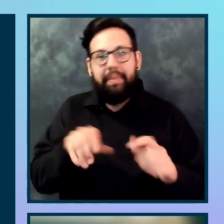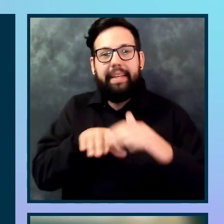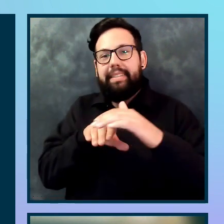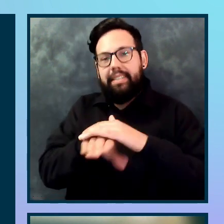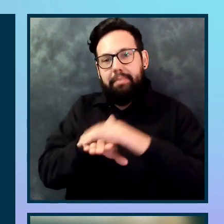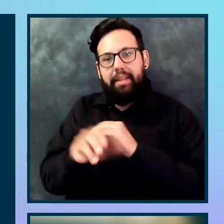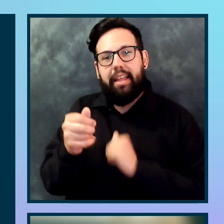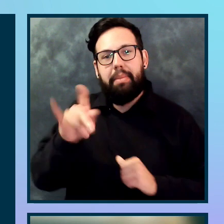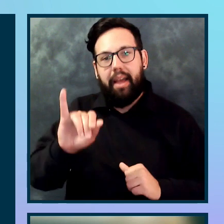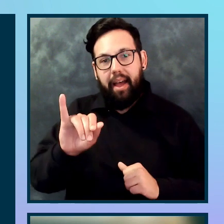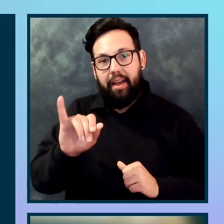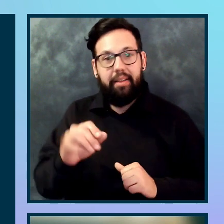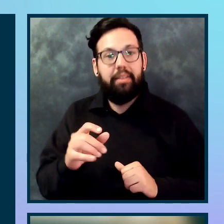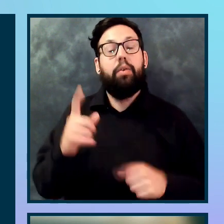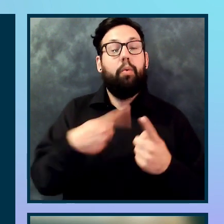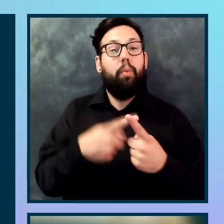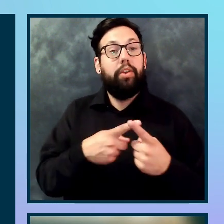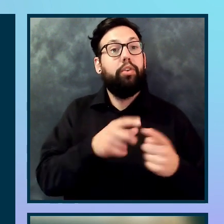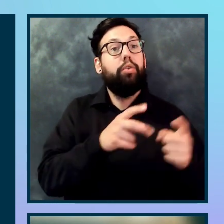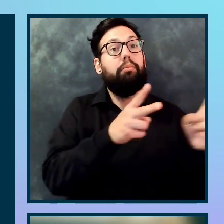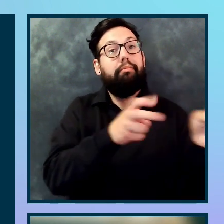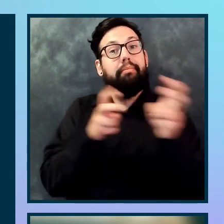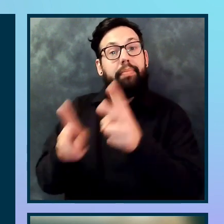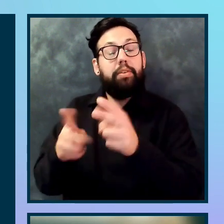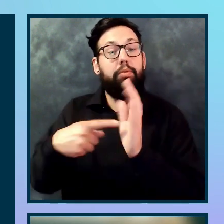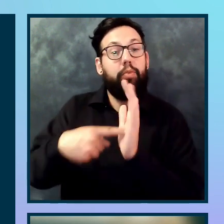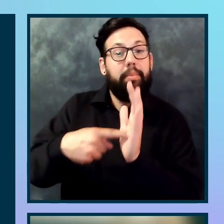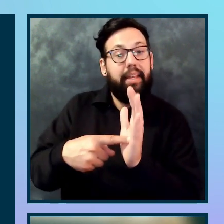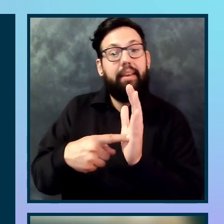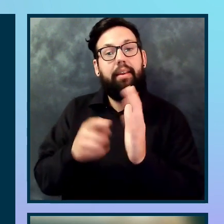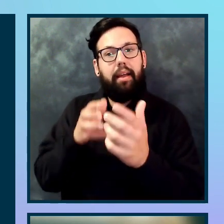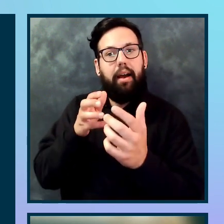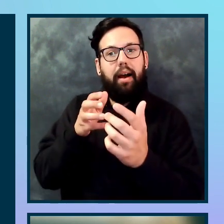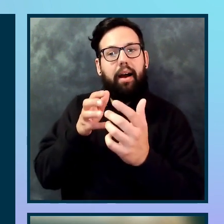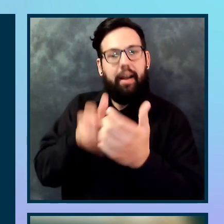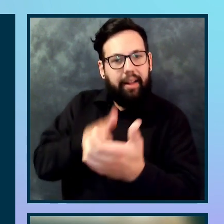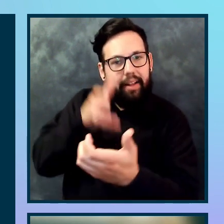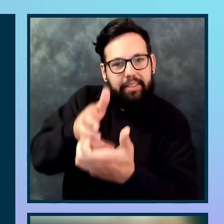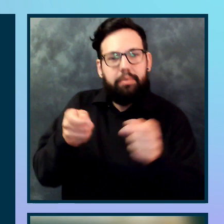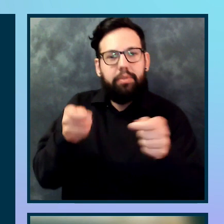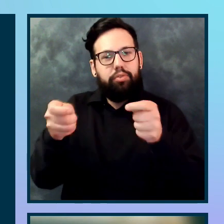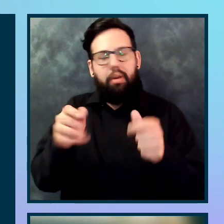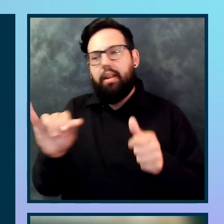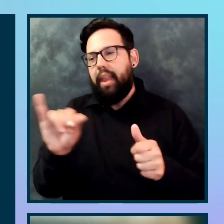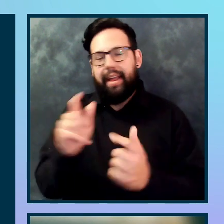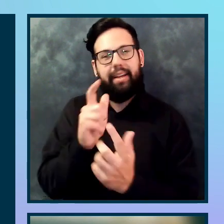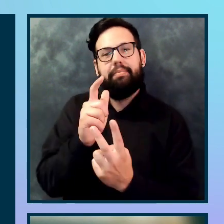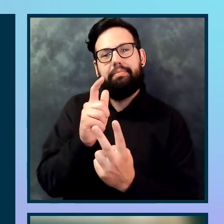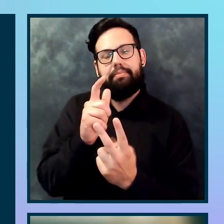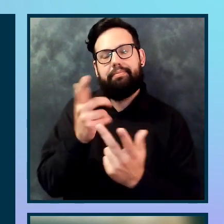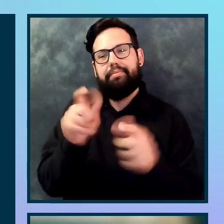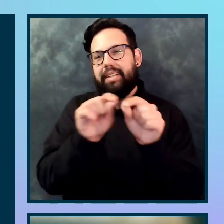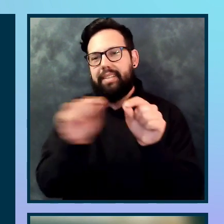use it to represent an adjustable control, like the custom slider, for example. So let's take a look